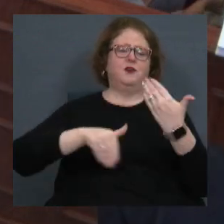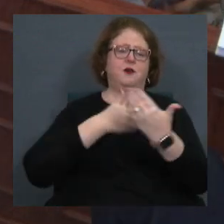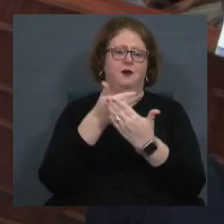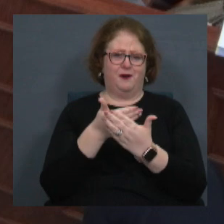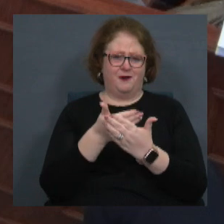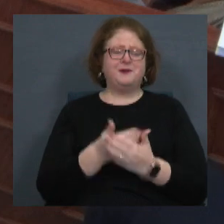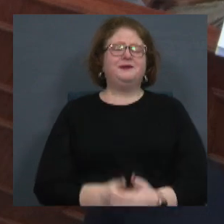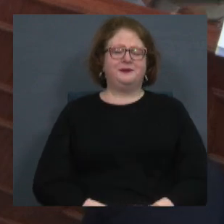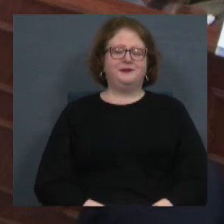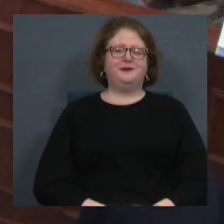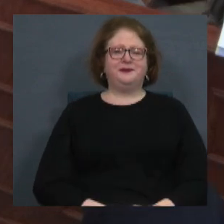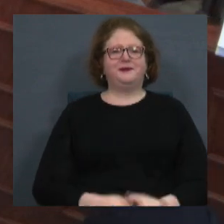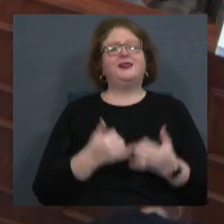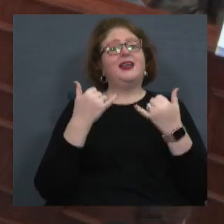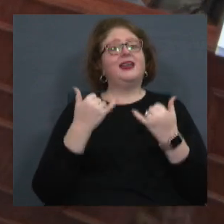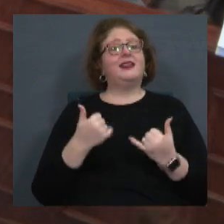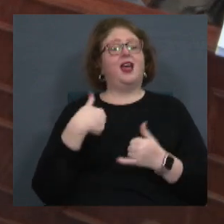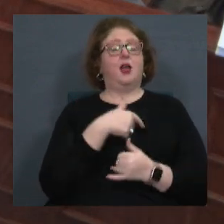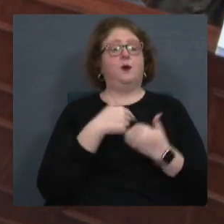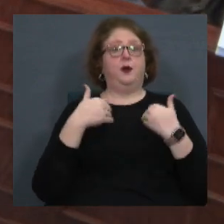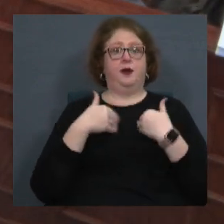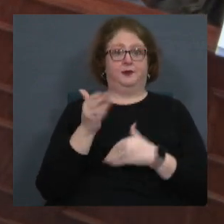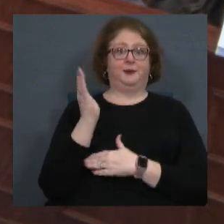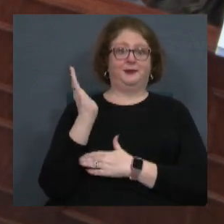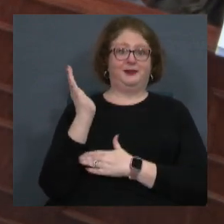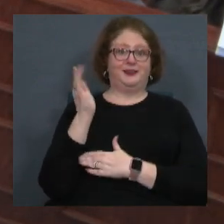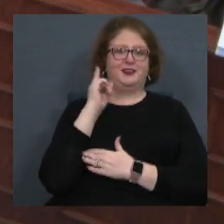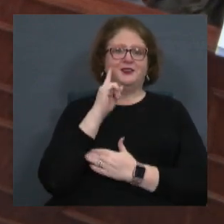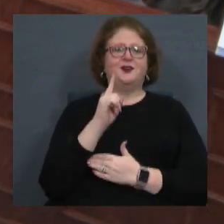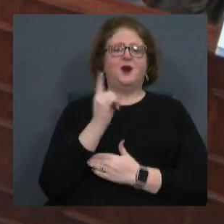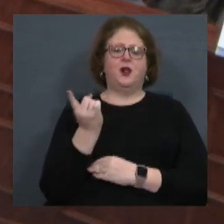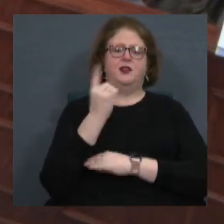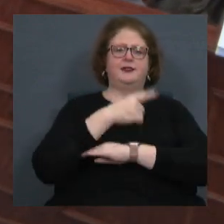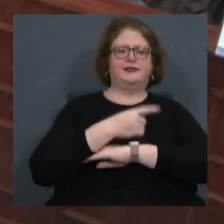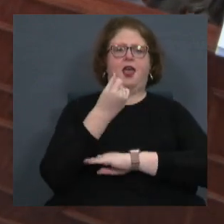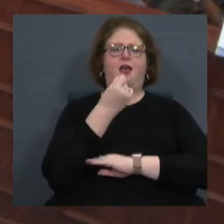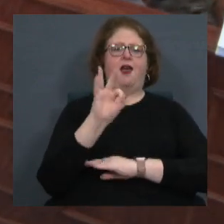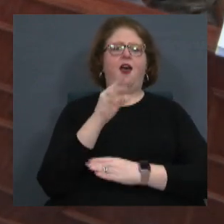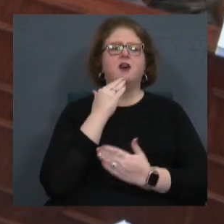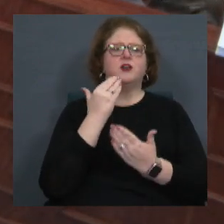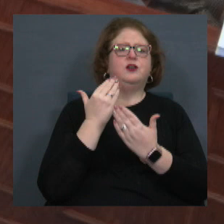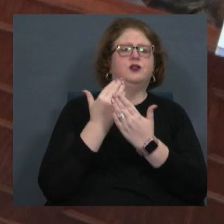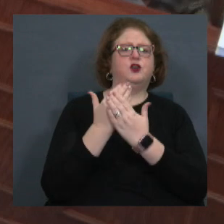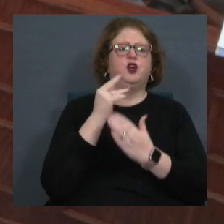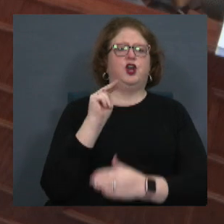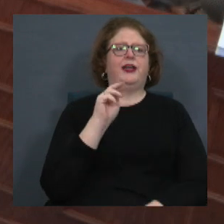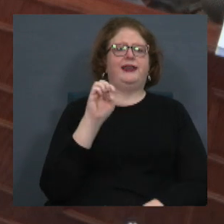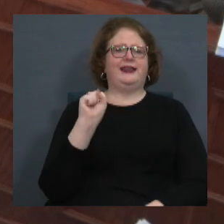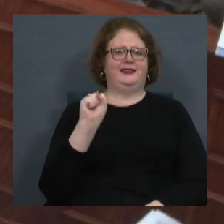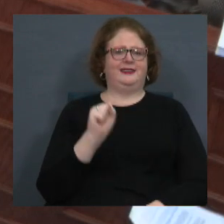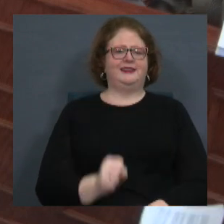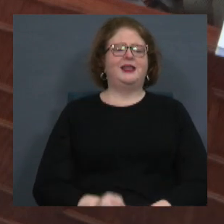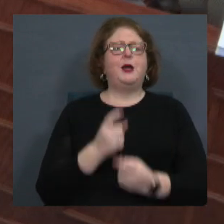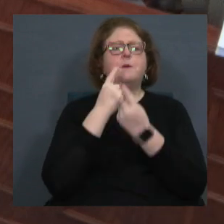We'll now proceed with the presentation of the Day of Goodness Proclamation. Vice Mayor, if you'll take the dais.